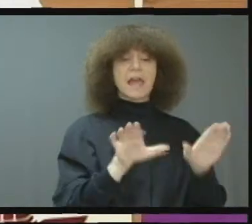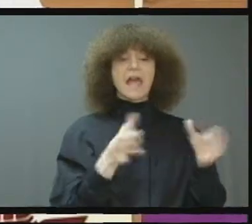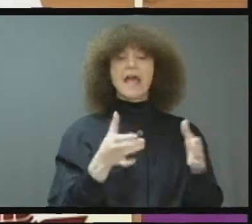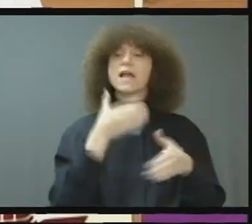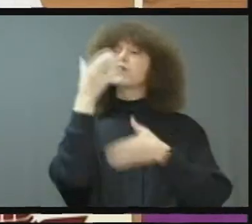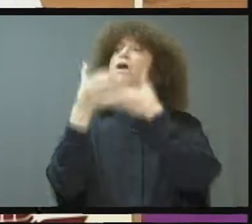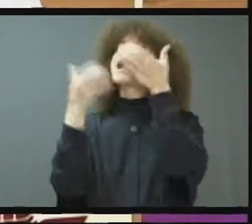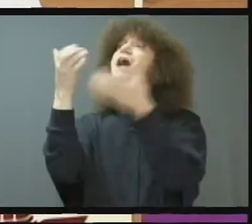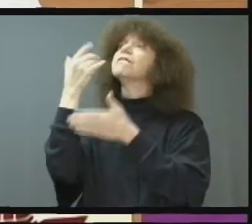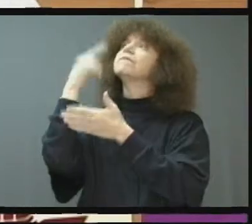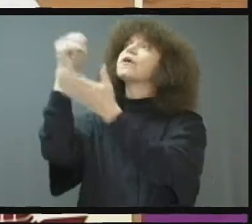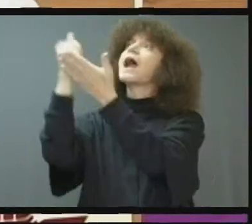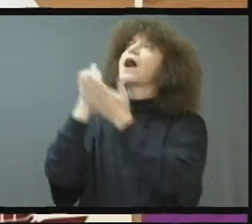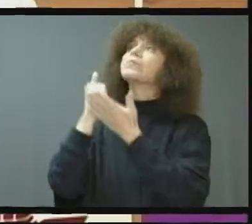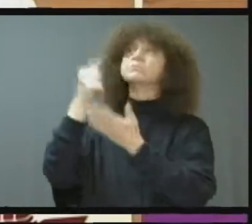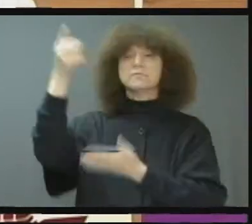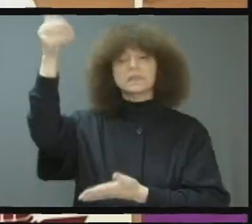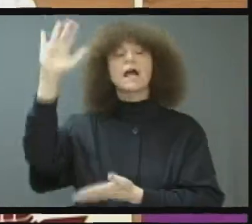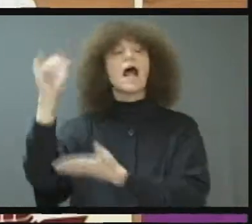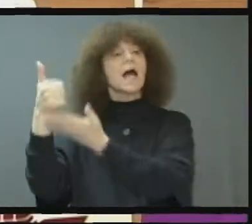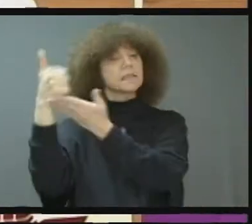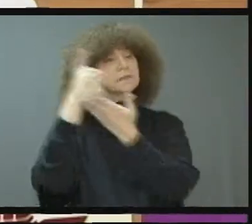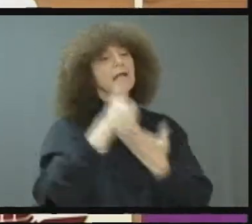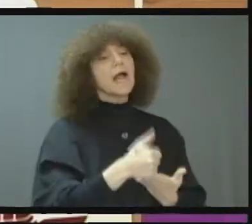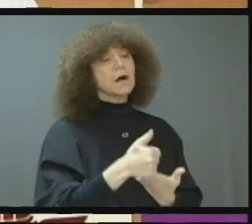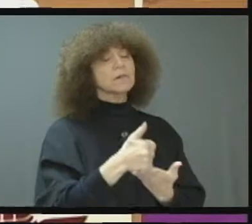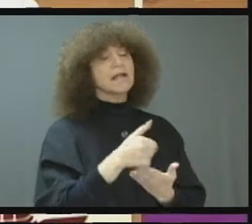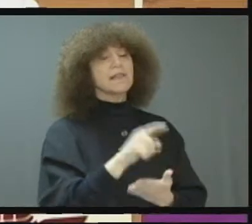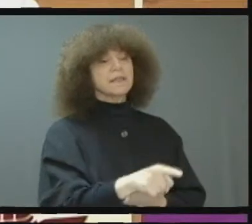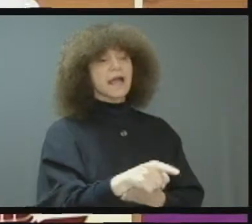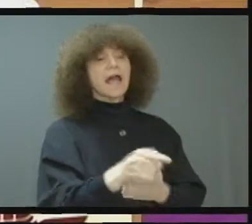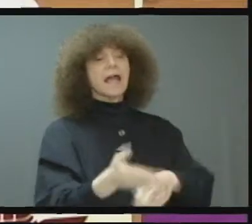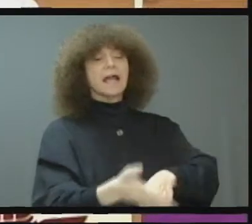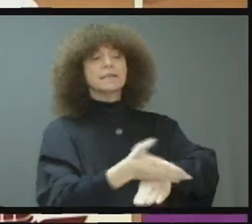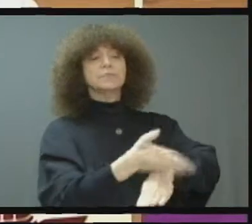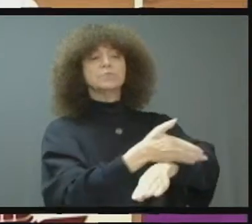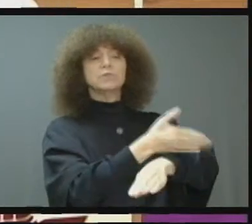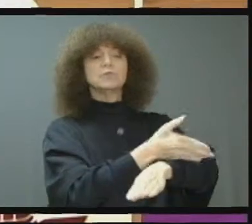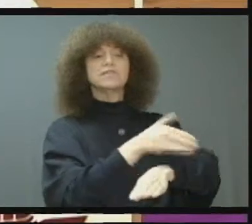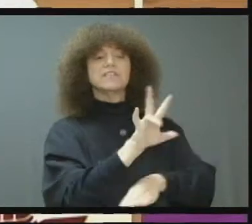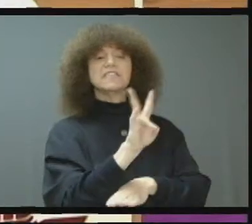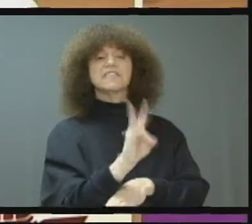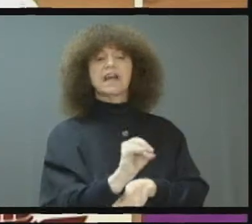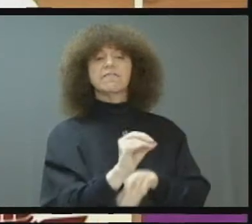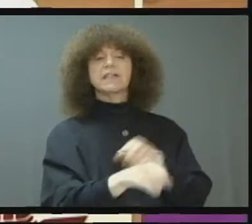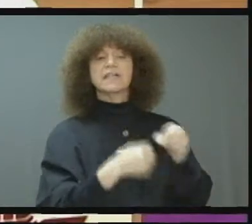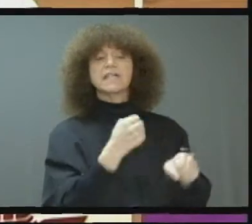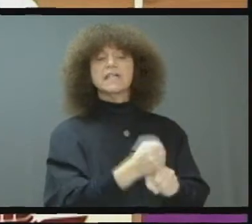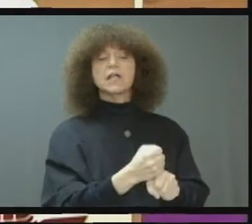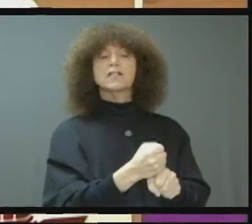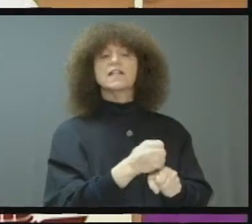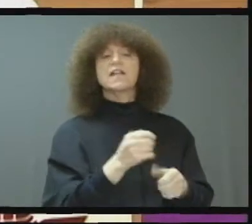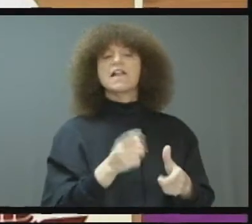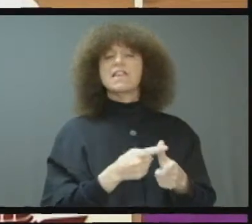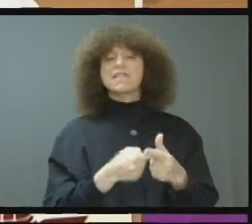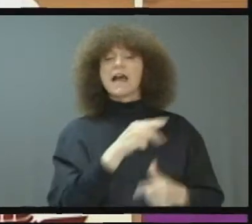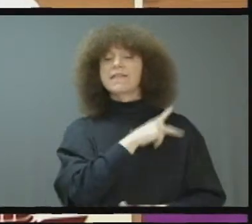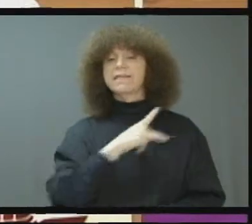again. They began to prosper in Babylon, and after 70 years, King Cyrus ordered them to return